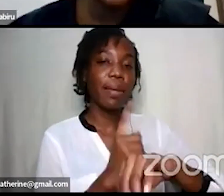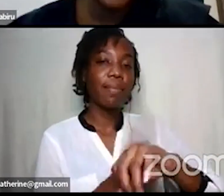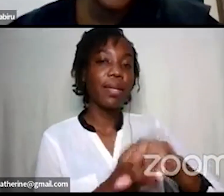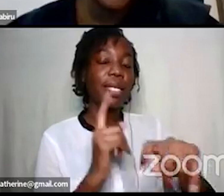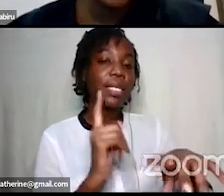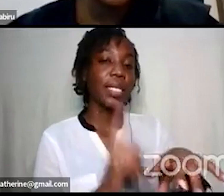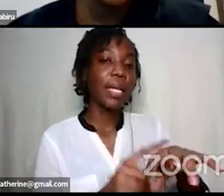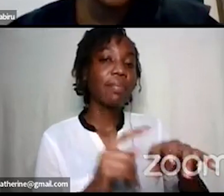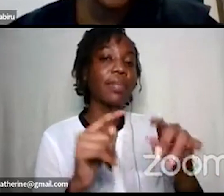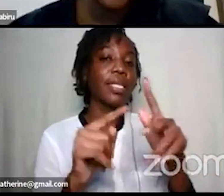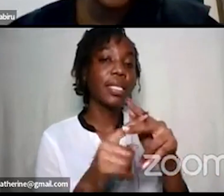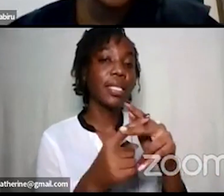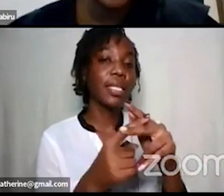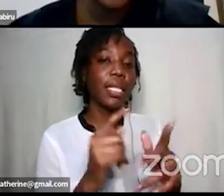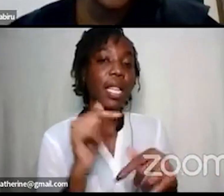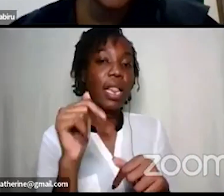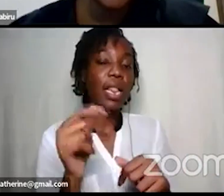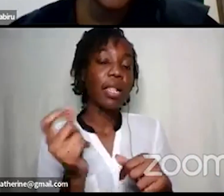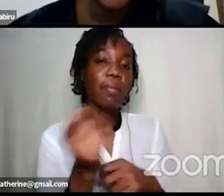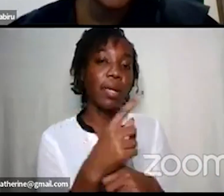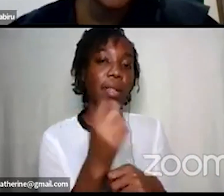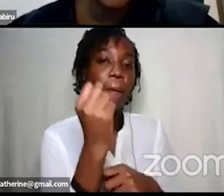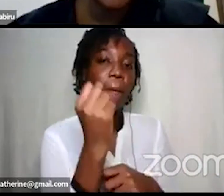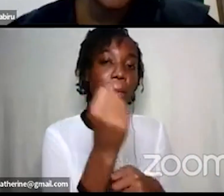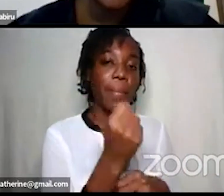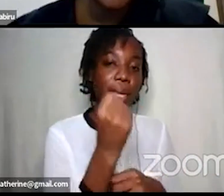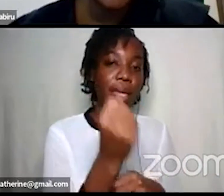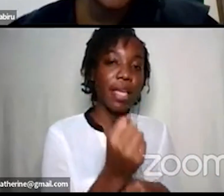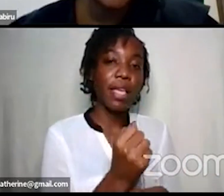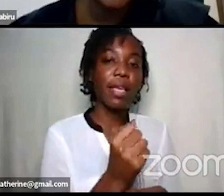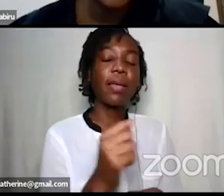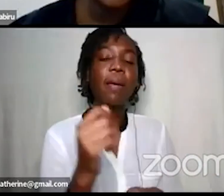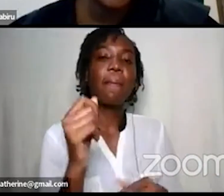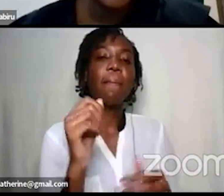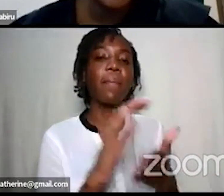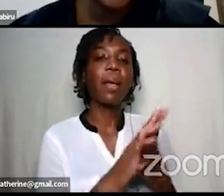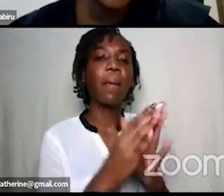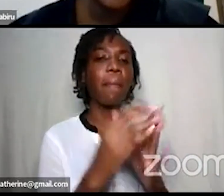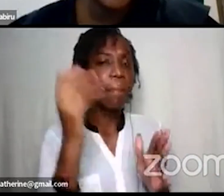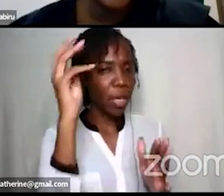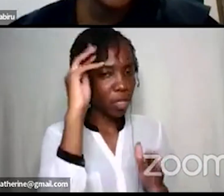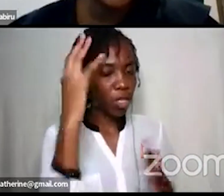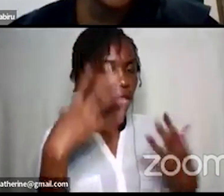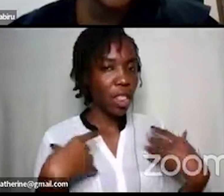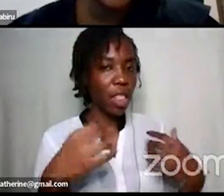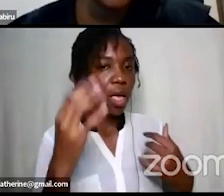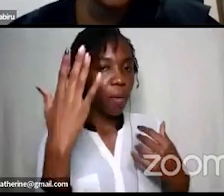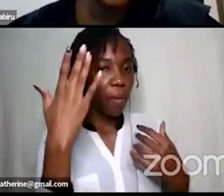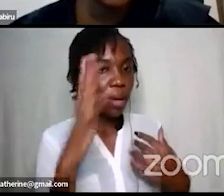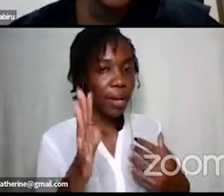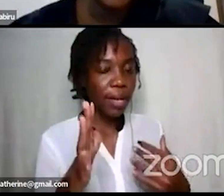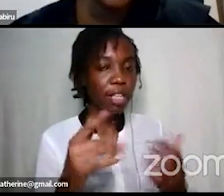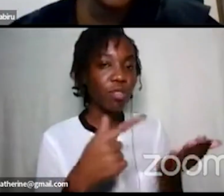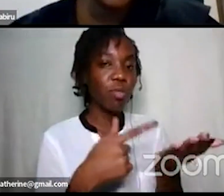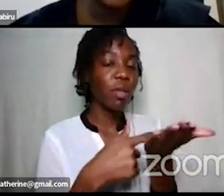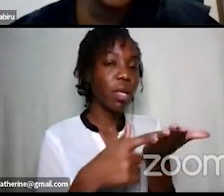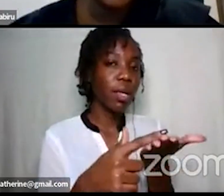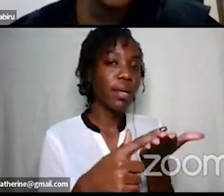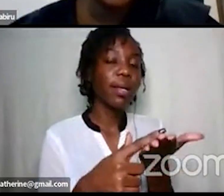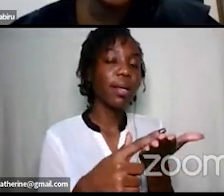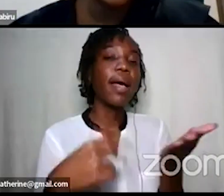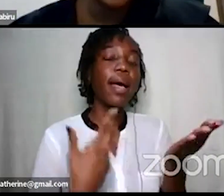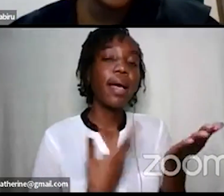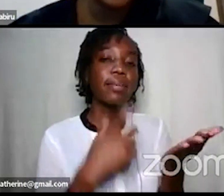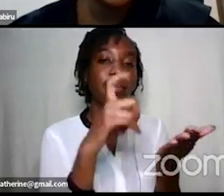month of May, it's it being a mental awareness week again around the corner. We need to